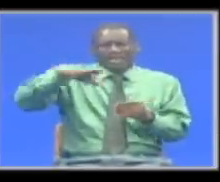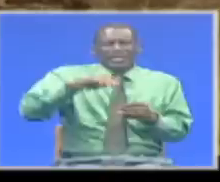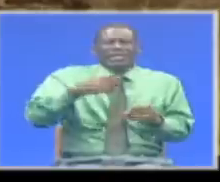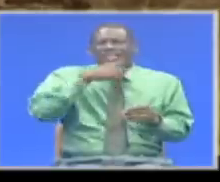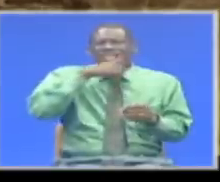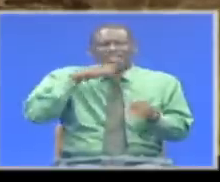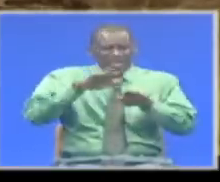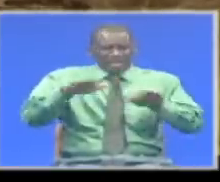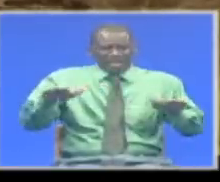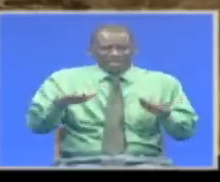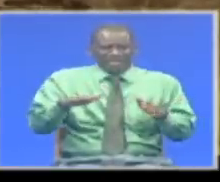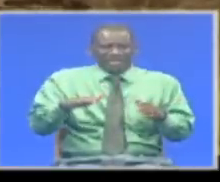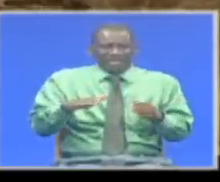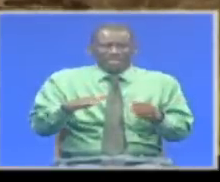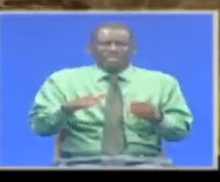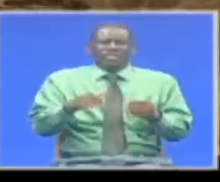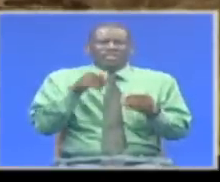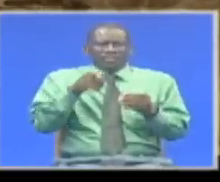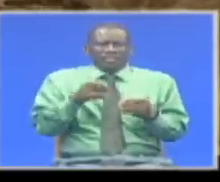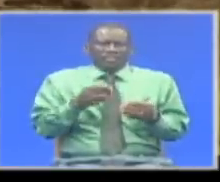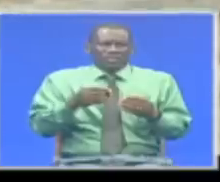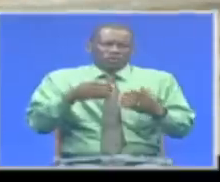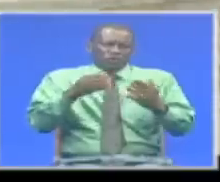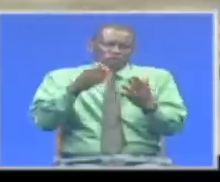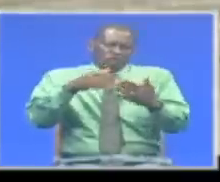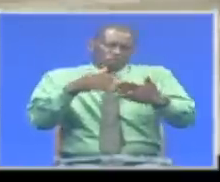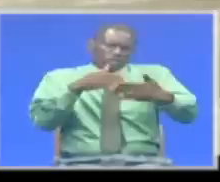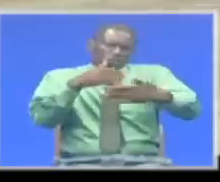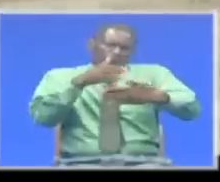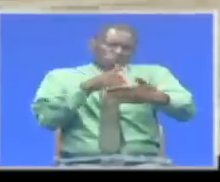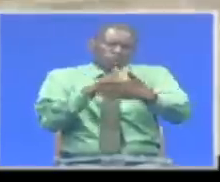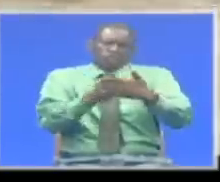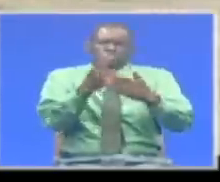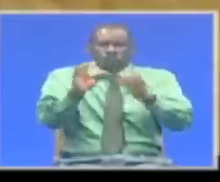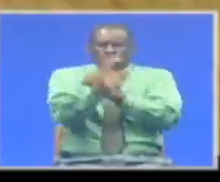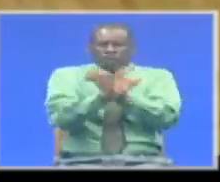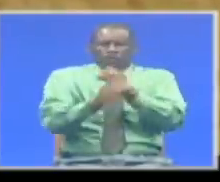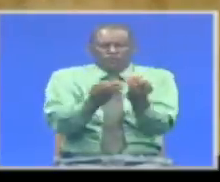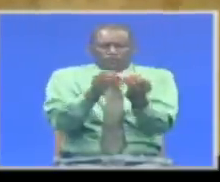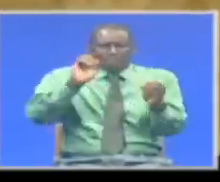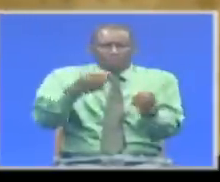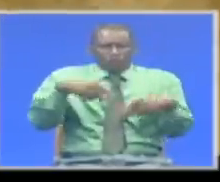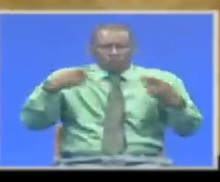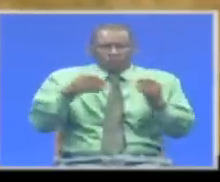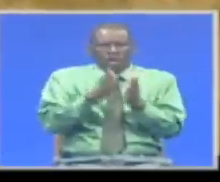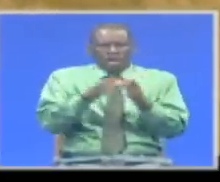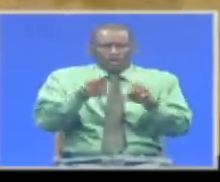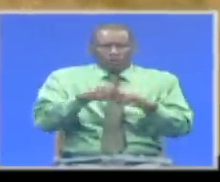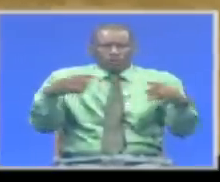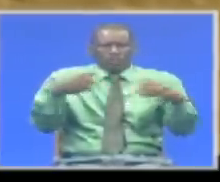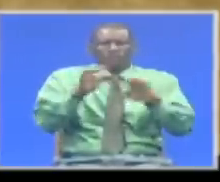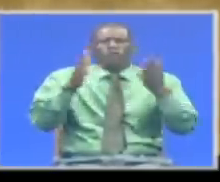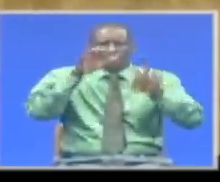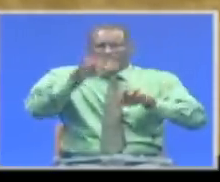lands, lending a hand to two countries, millions of people, and an assortment of